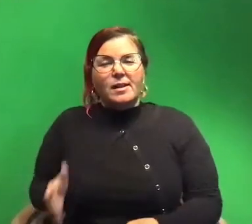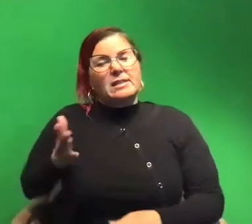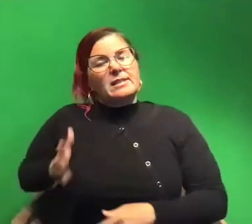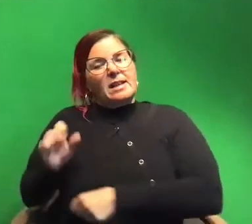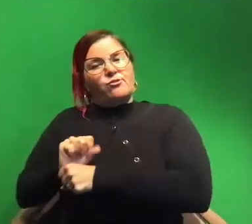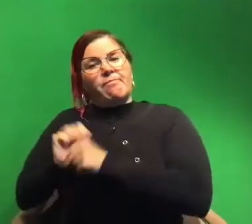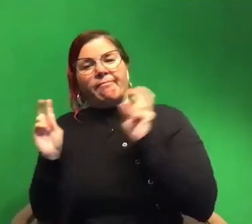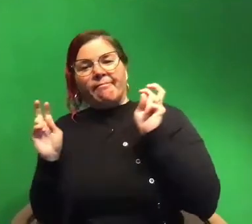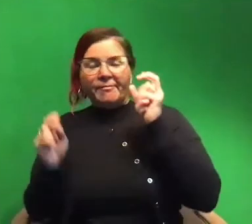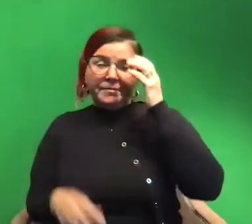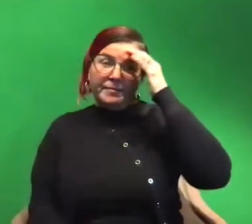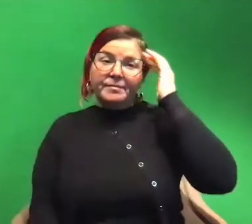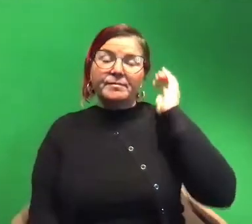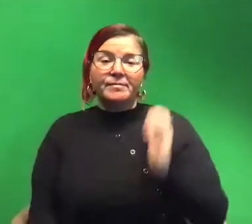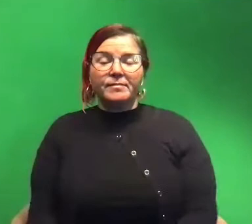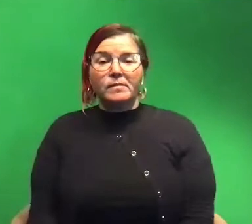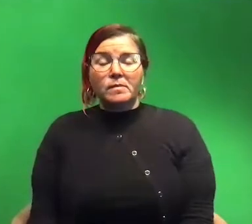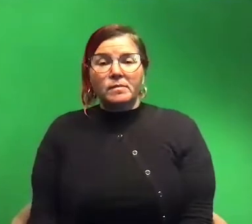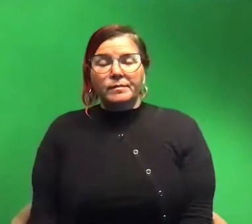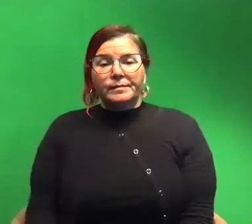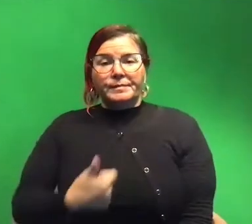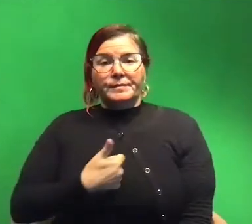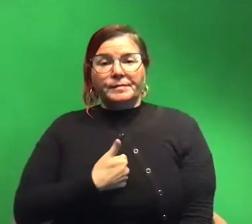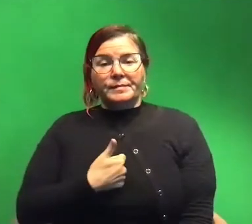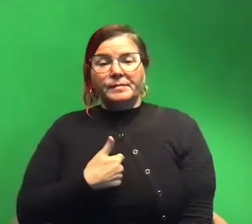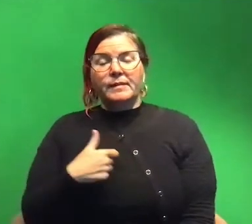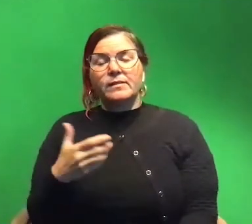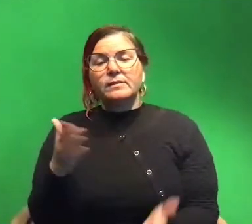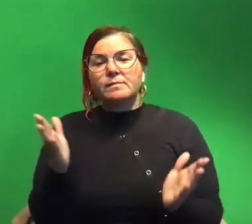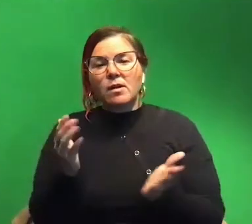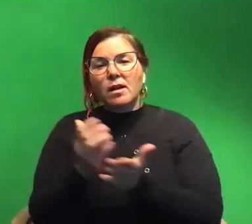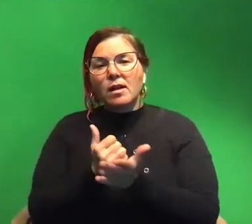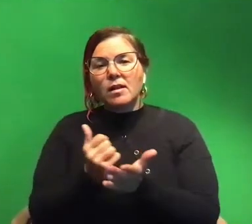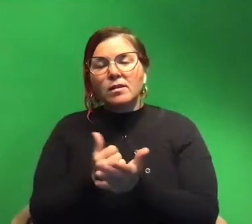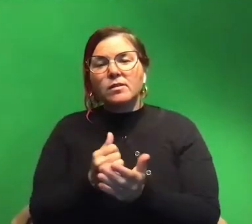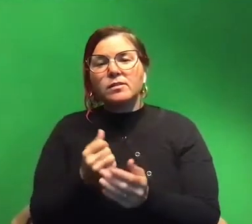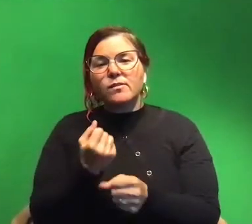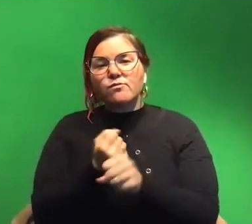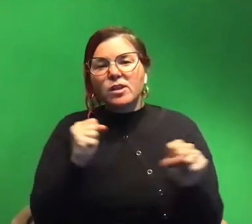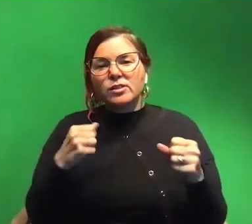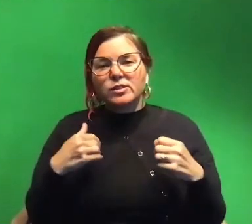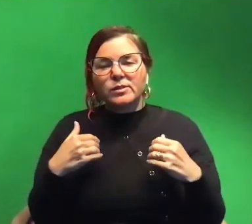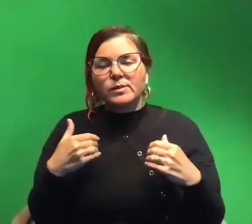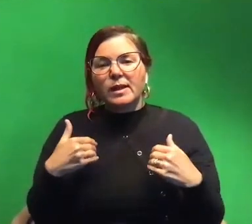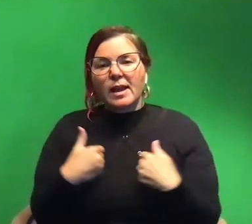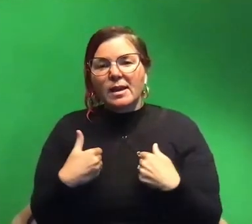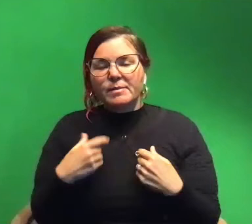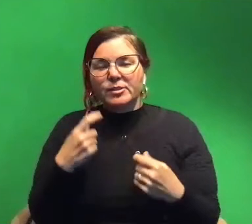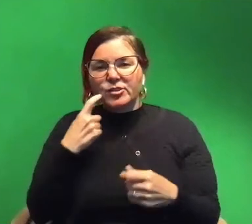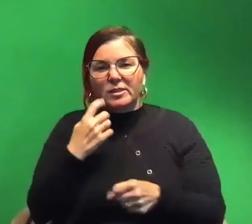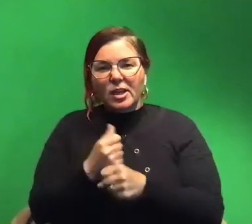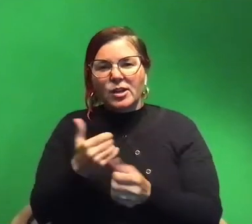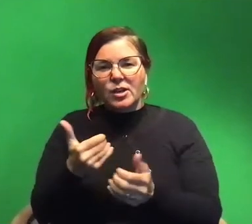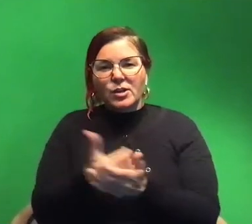gig um where I have a little collection of of rescue critters I actually just got a new